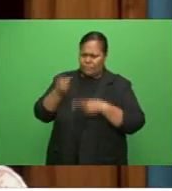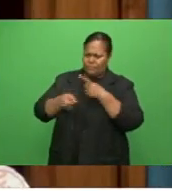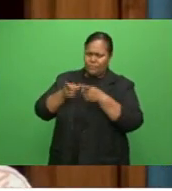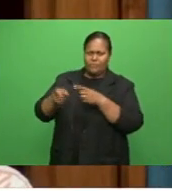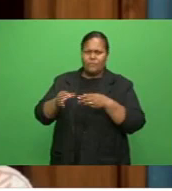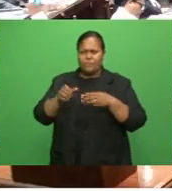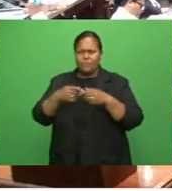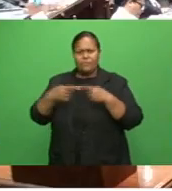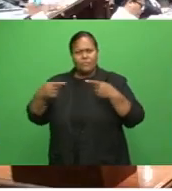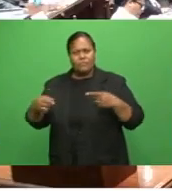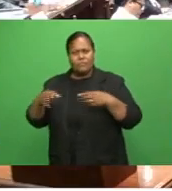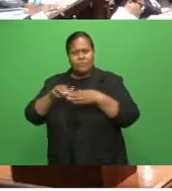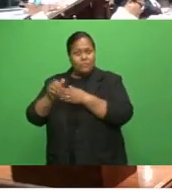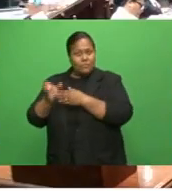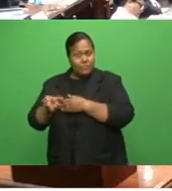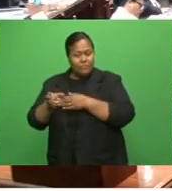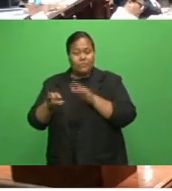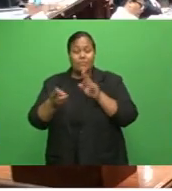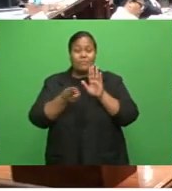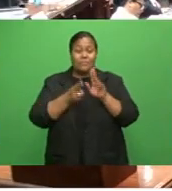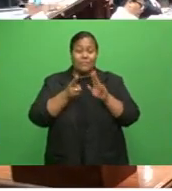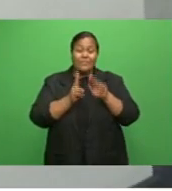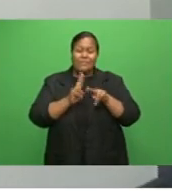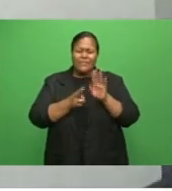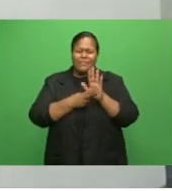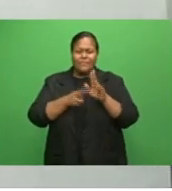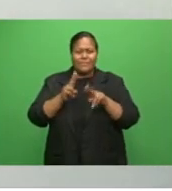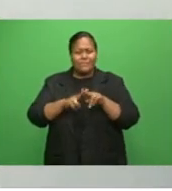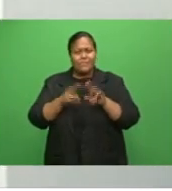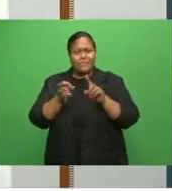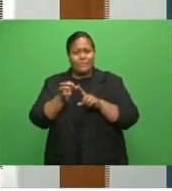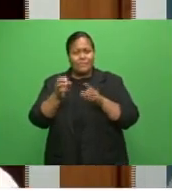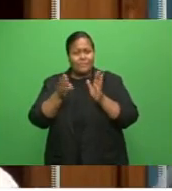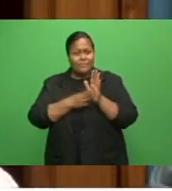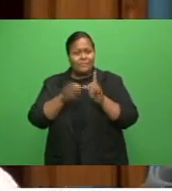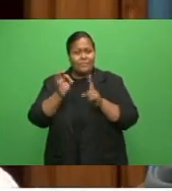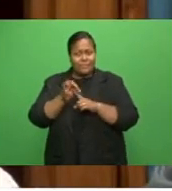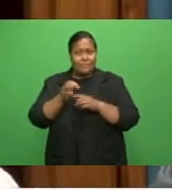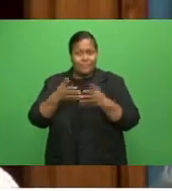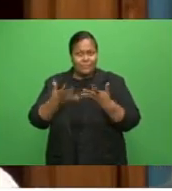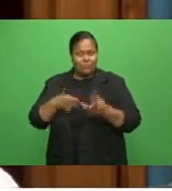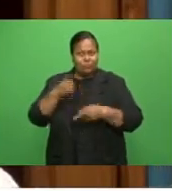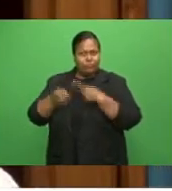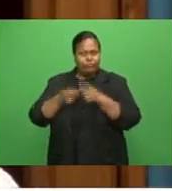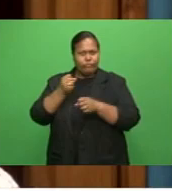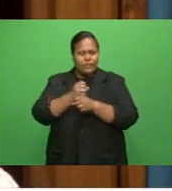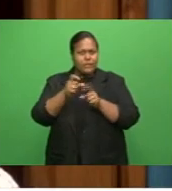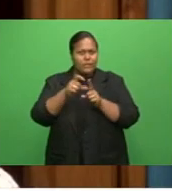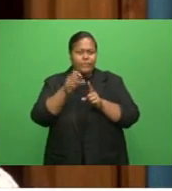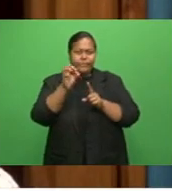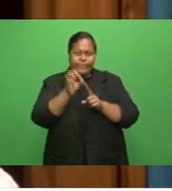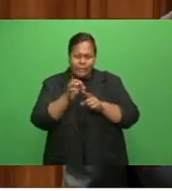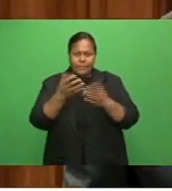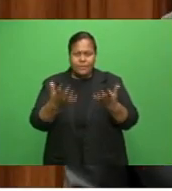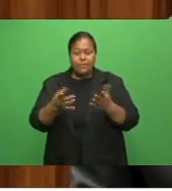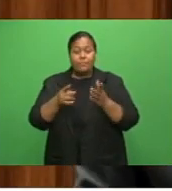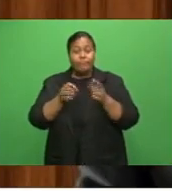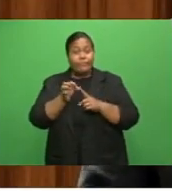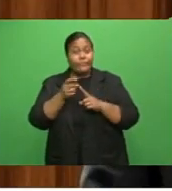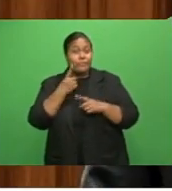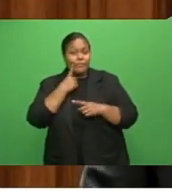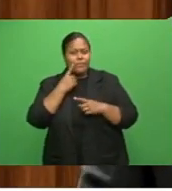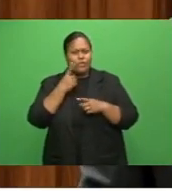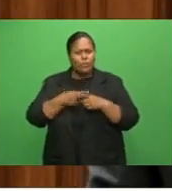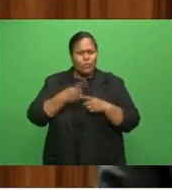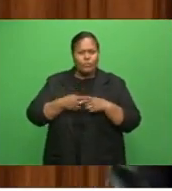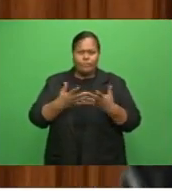leader. NFP MP makes GDP manipulation claims. And Tikunduandua's excuses called a bluff.